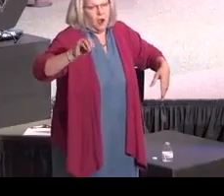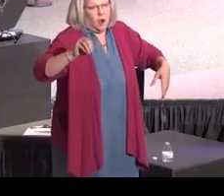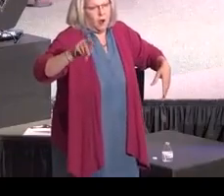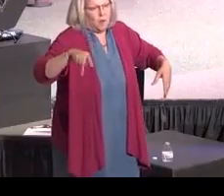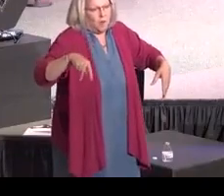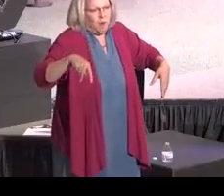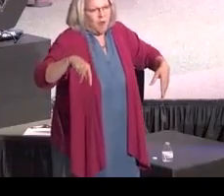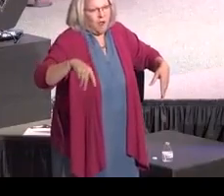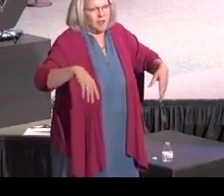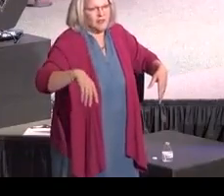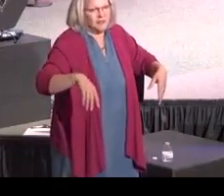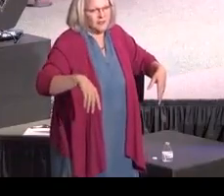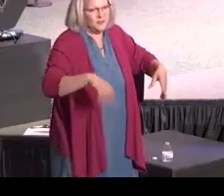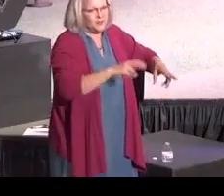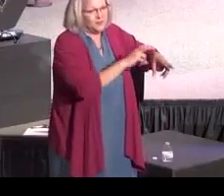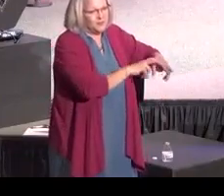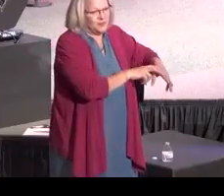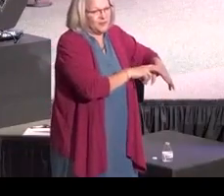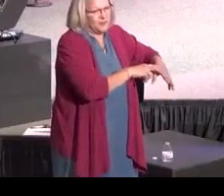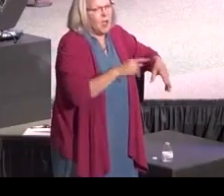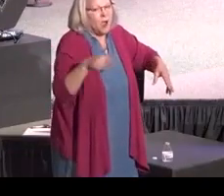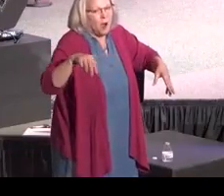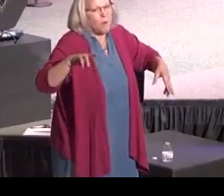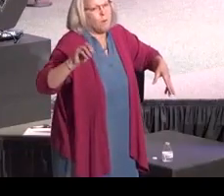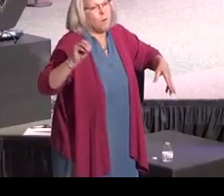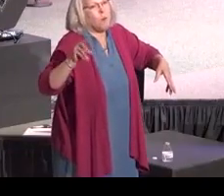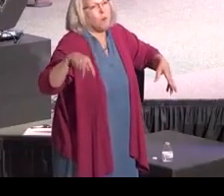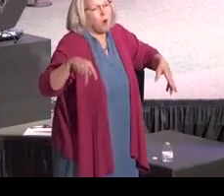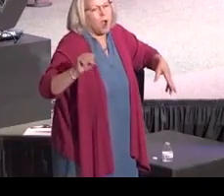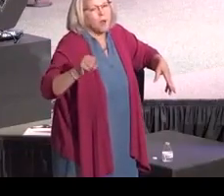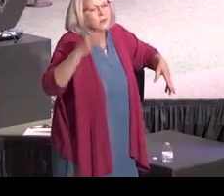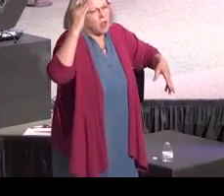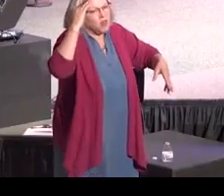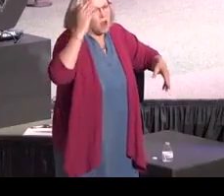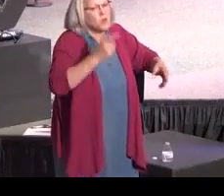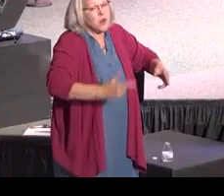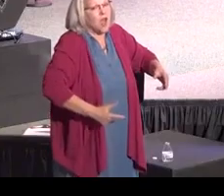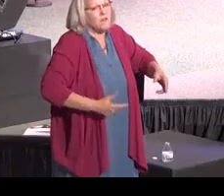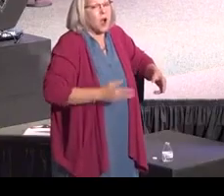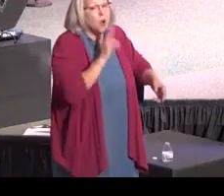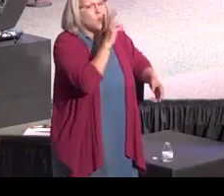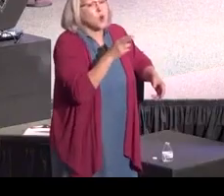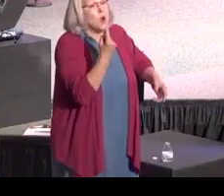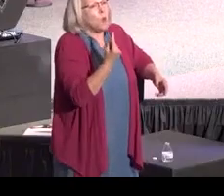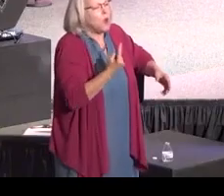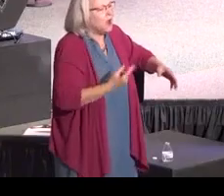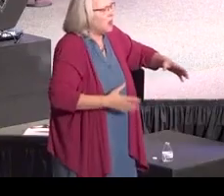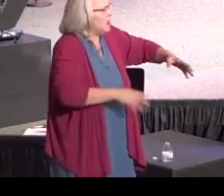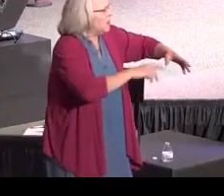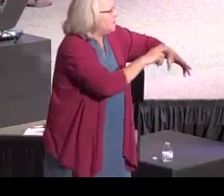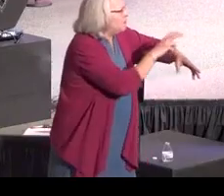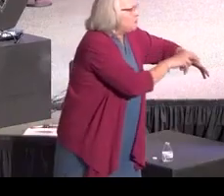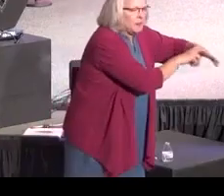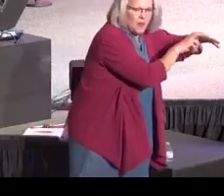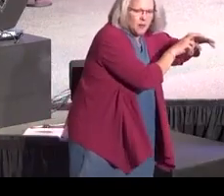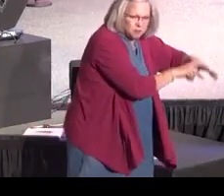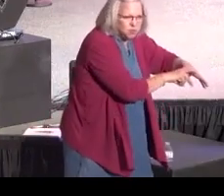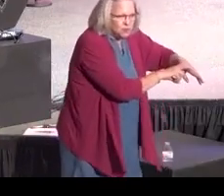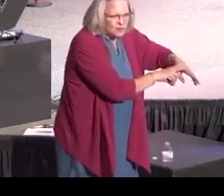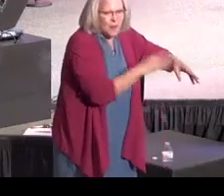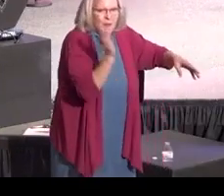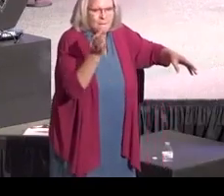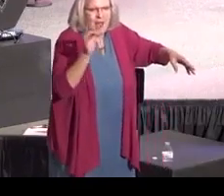said, does anyone have a rubber snake? And the only one who had a rubber snake was Pastor Ron. Who would have